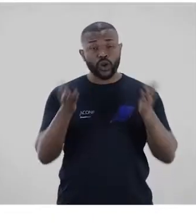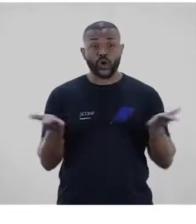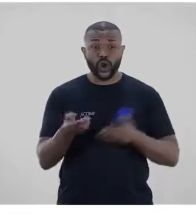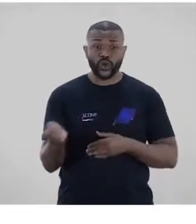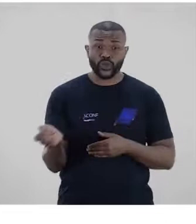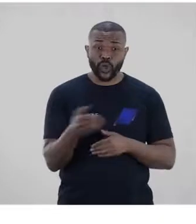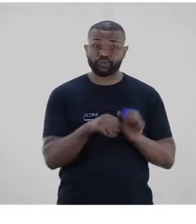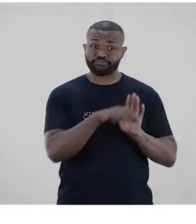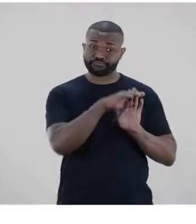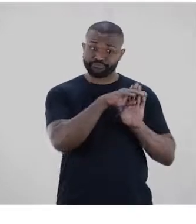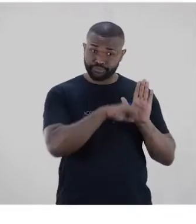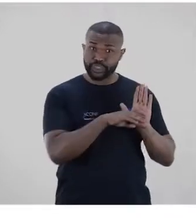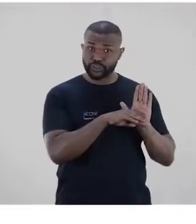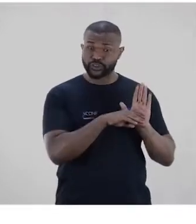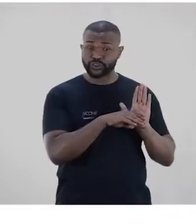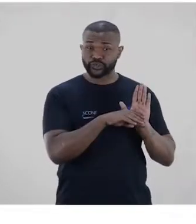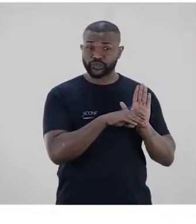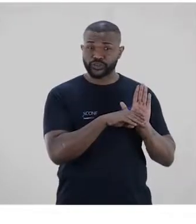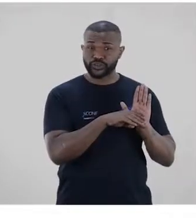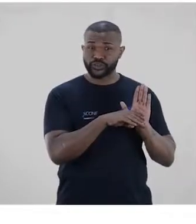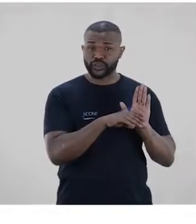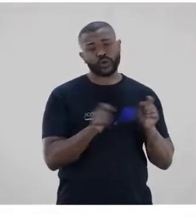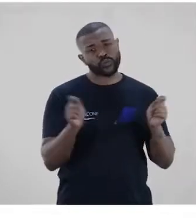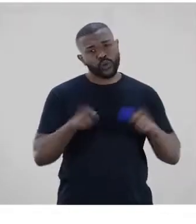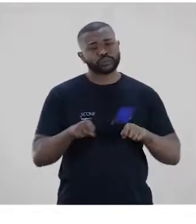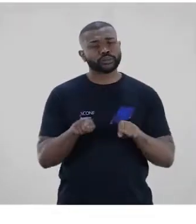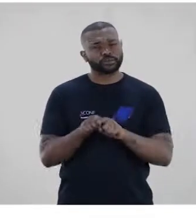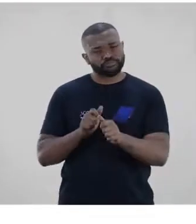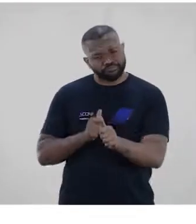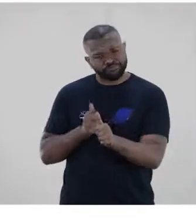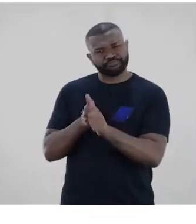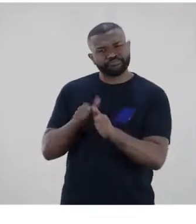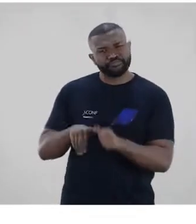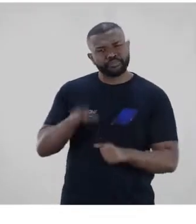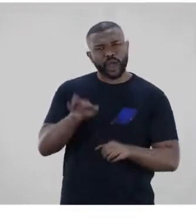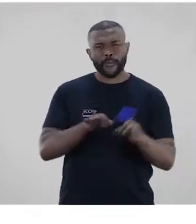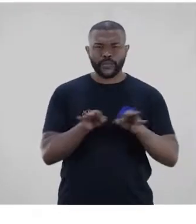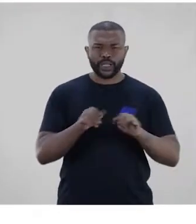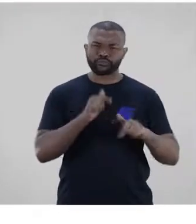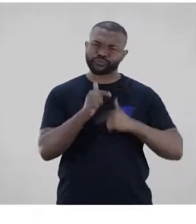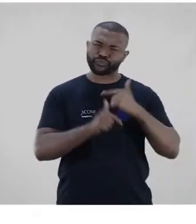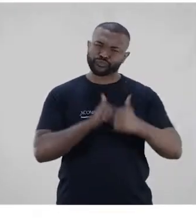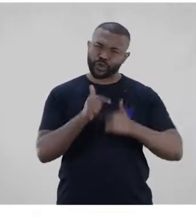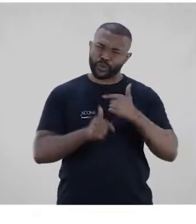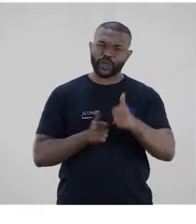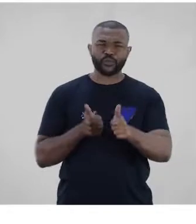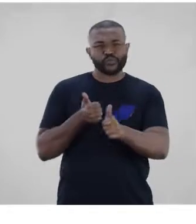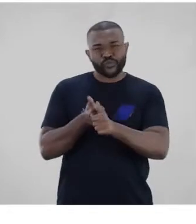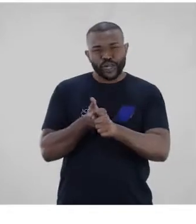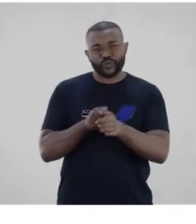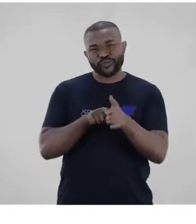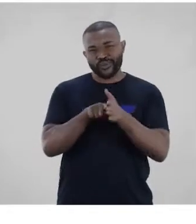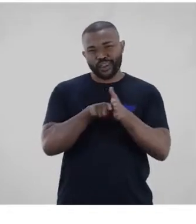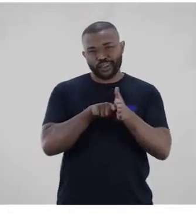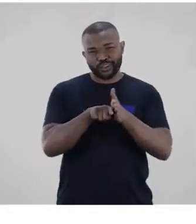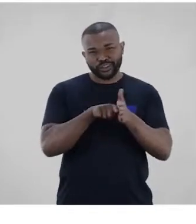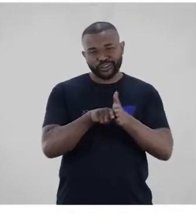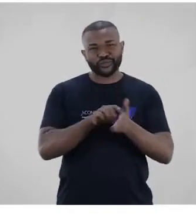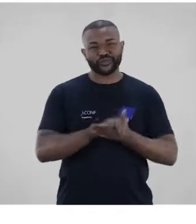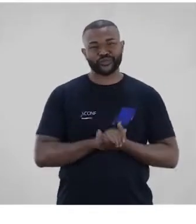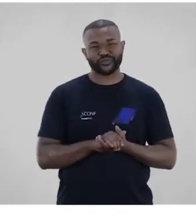would bring that operational and analytical planes closer to each other and align